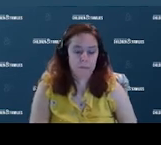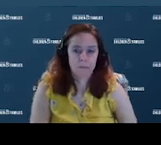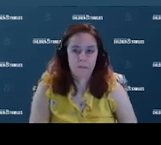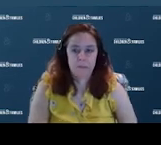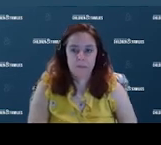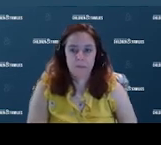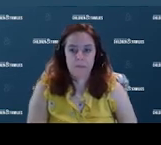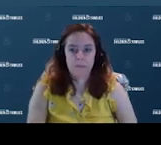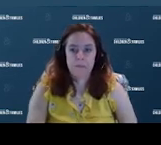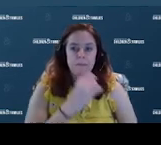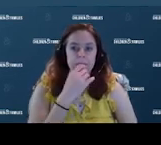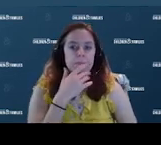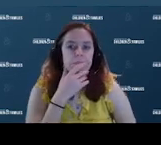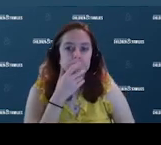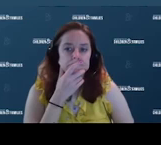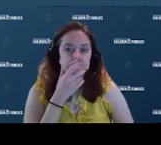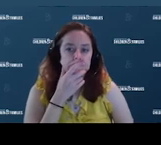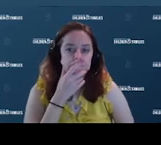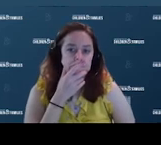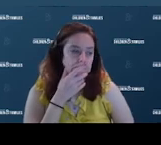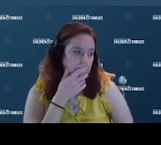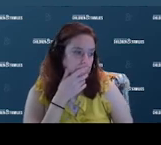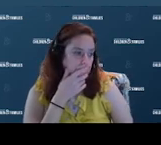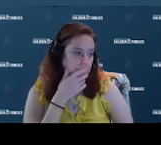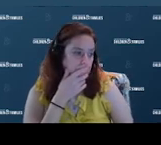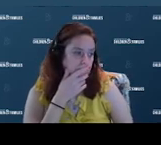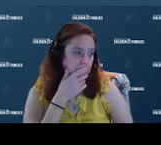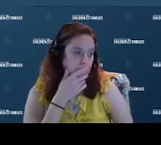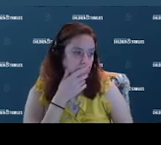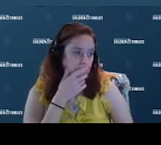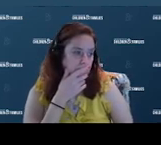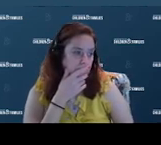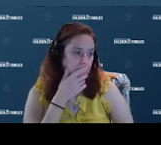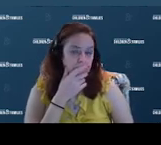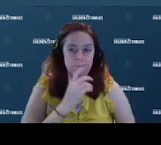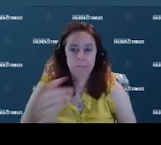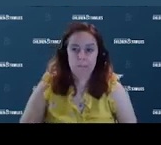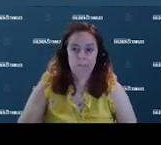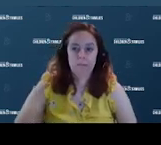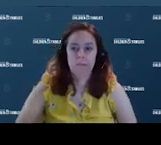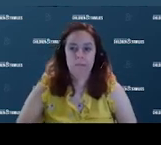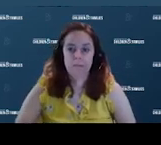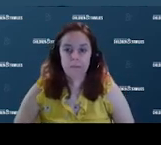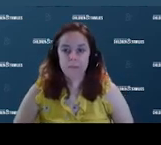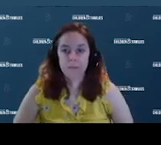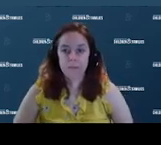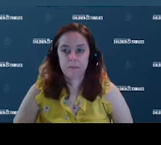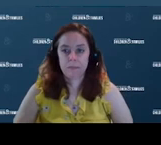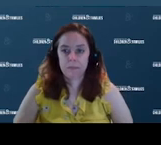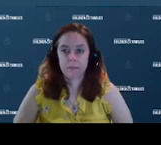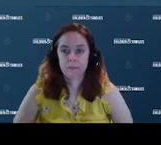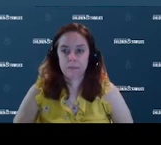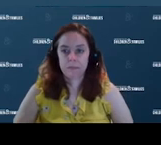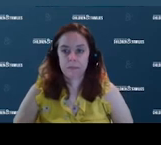about if staff are provided childcare stipends. What does this mean for staff who don't have children? Is everyone allowed a